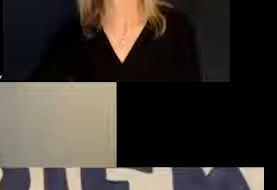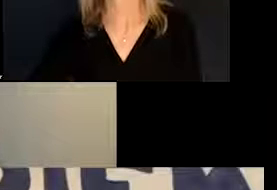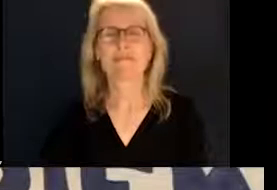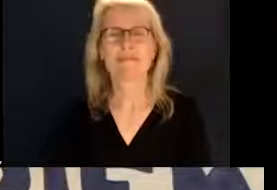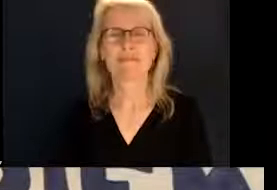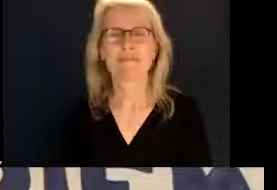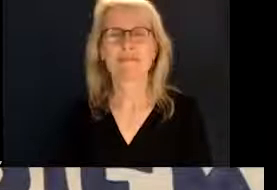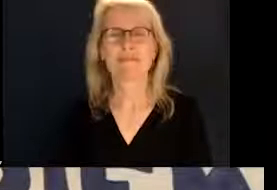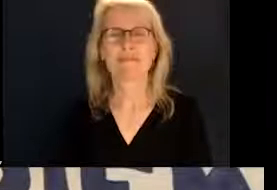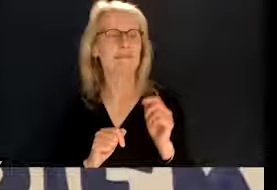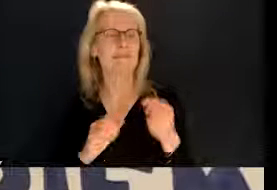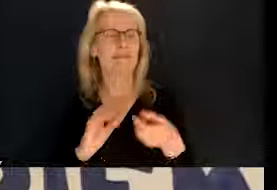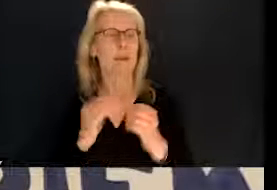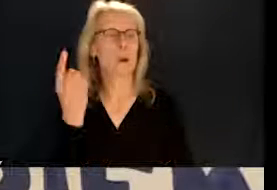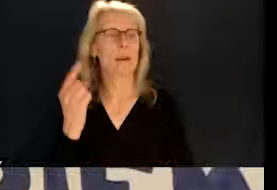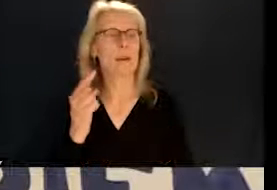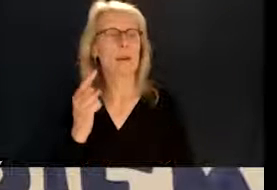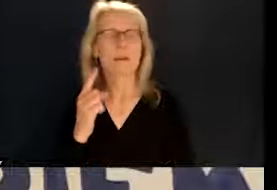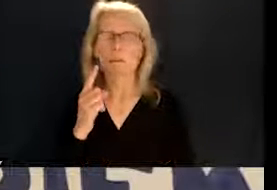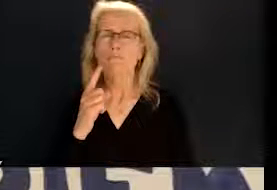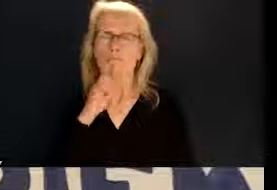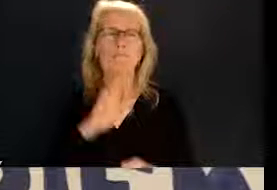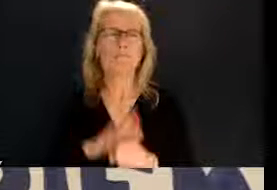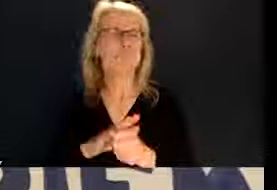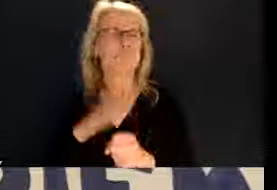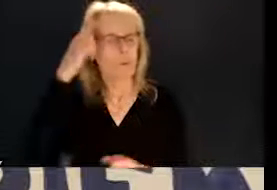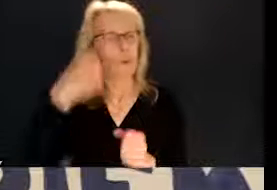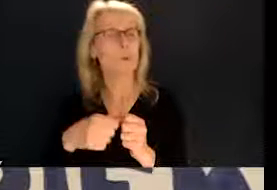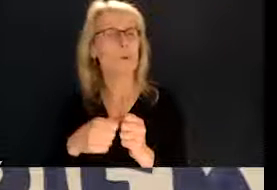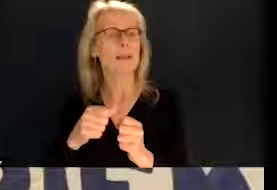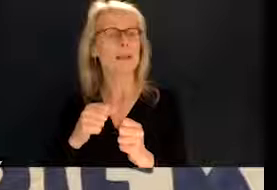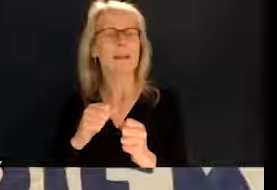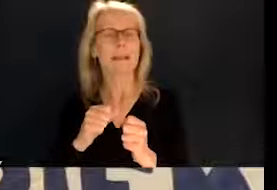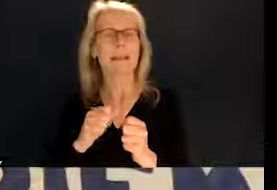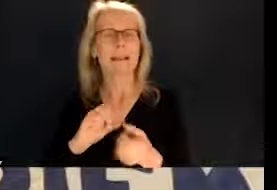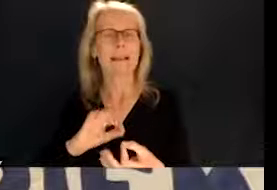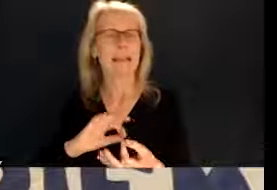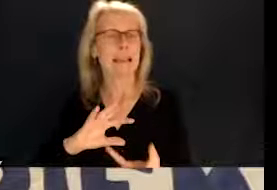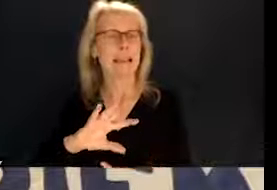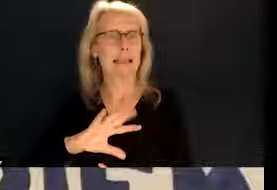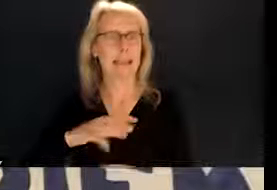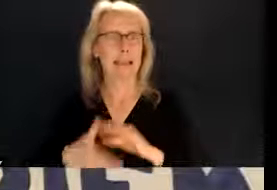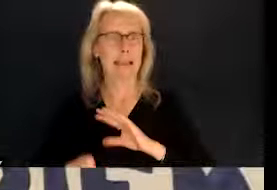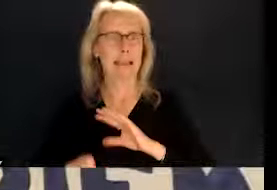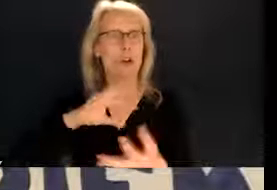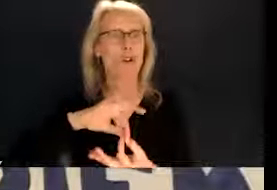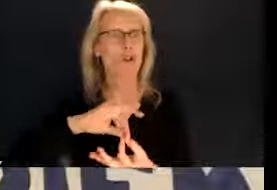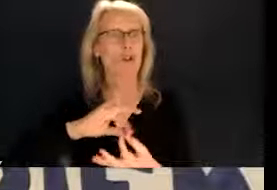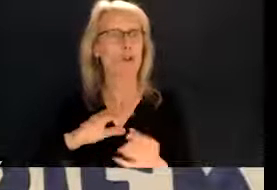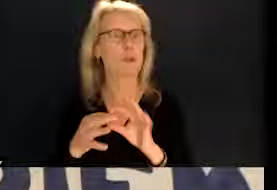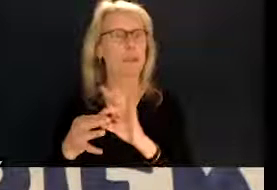affirmation of ecological unity and interdependence free from destruction. We got there